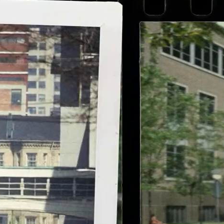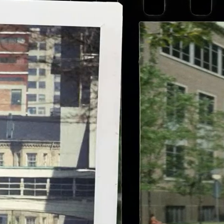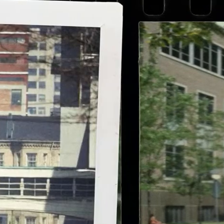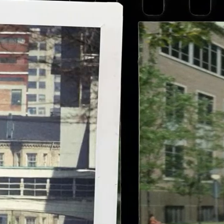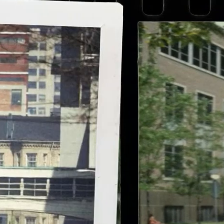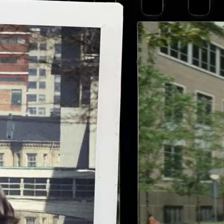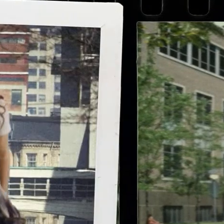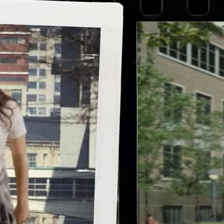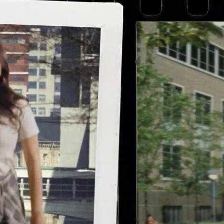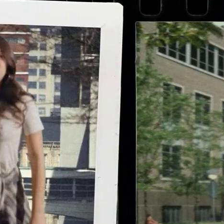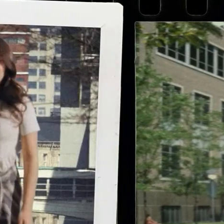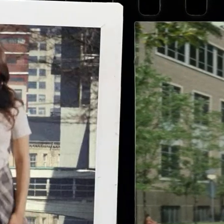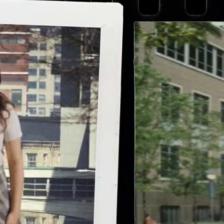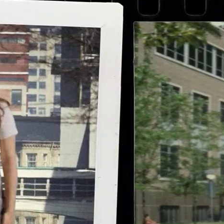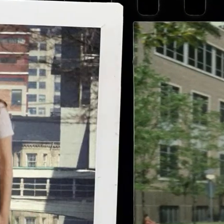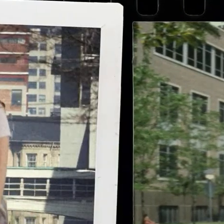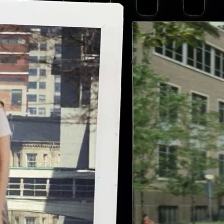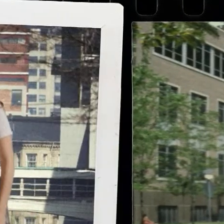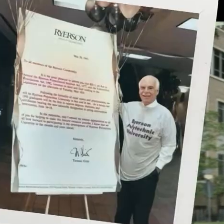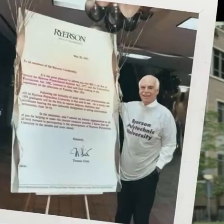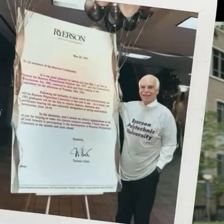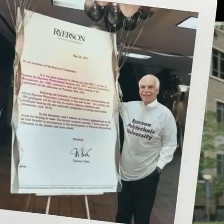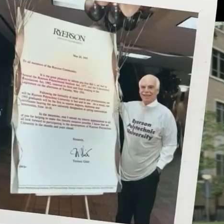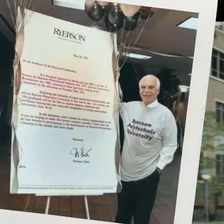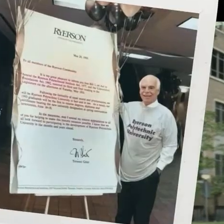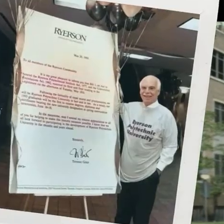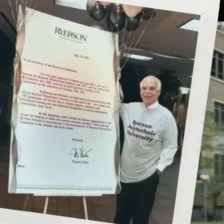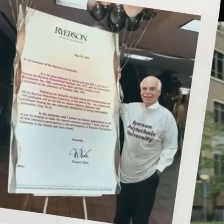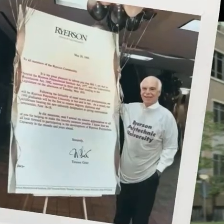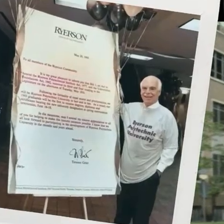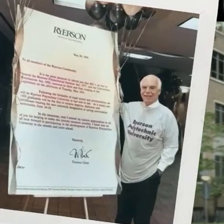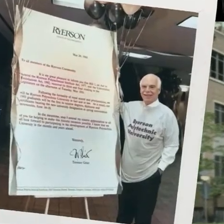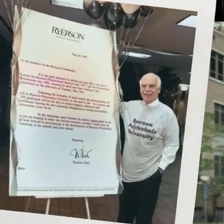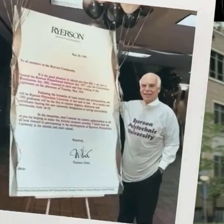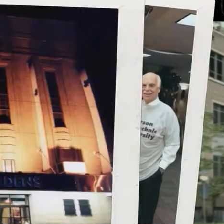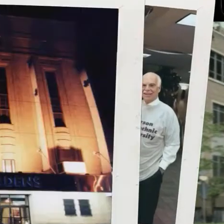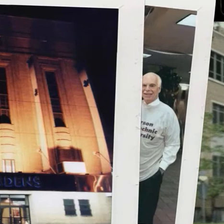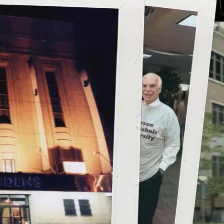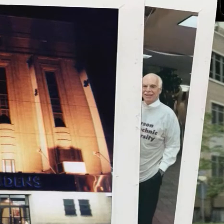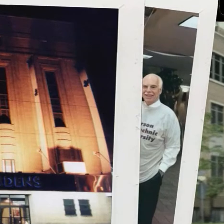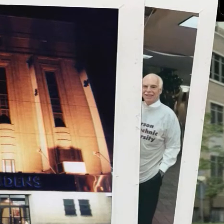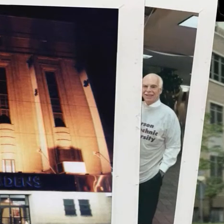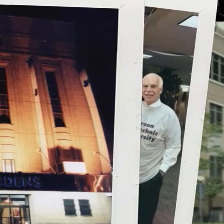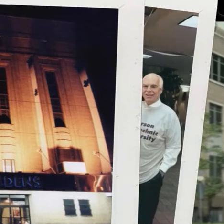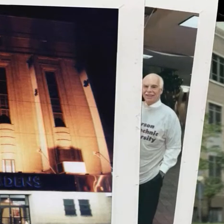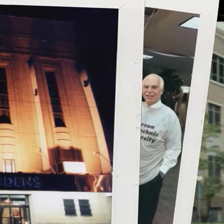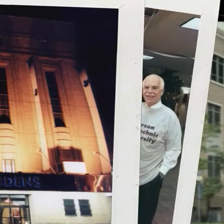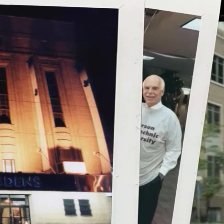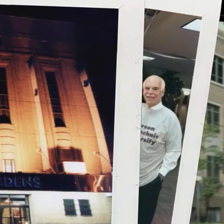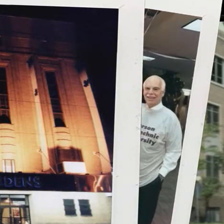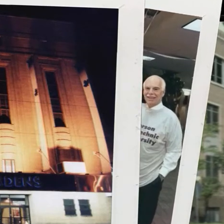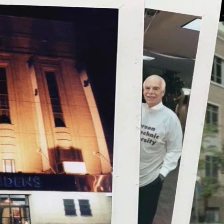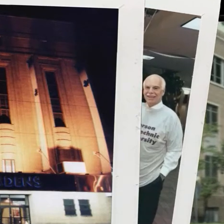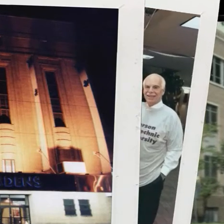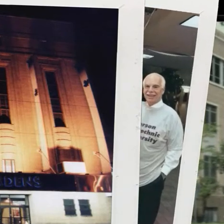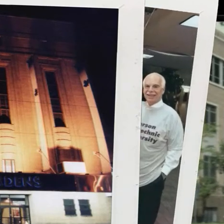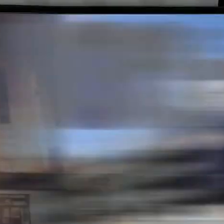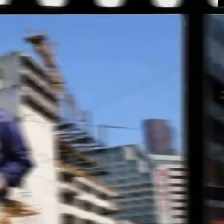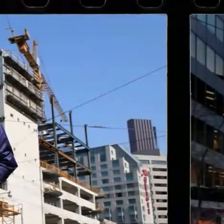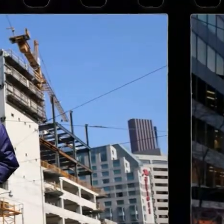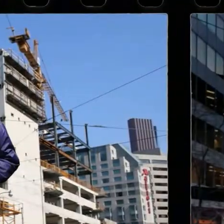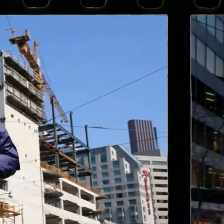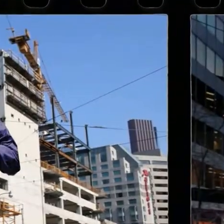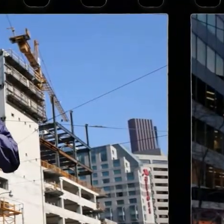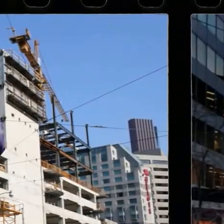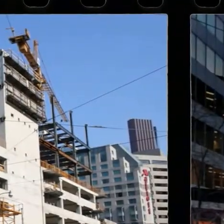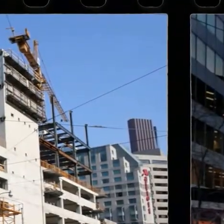First as an institute of technology, and then as a rapidly growing university. Through it all, we've been